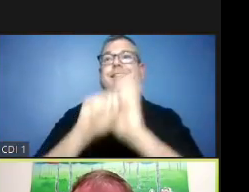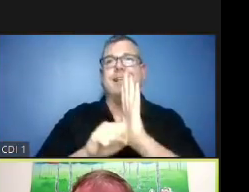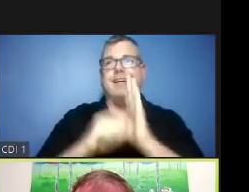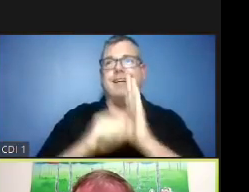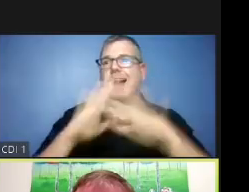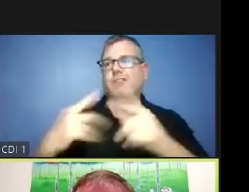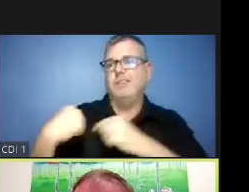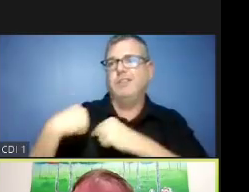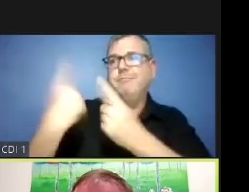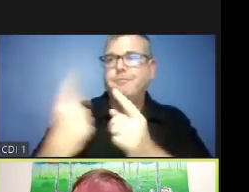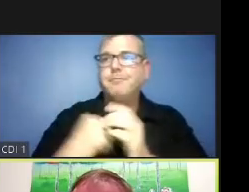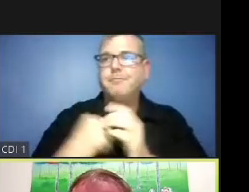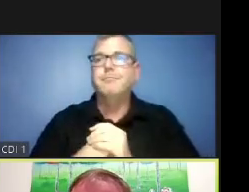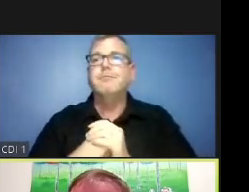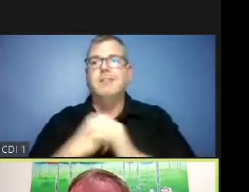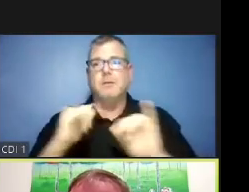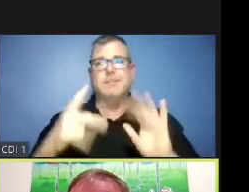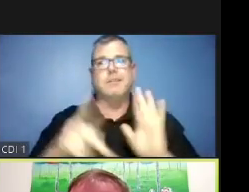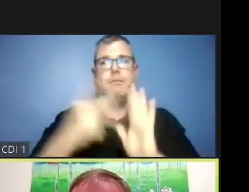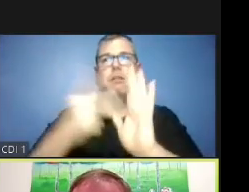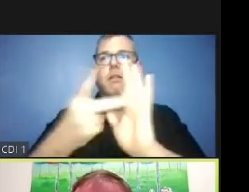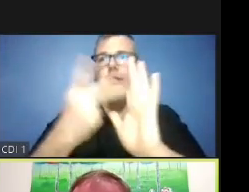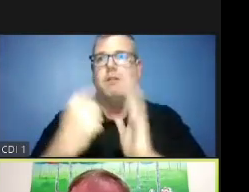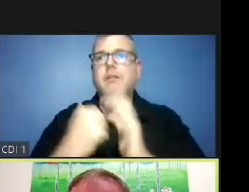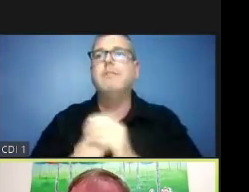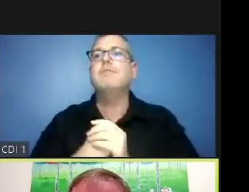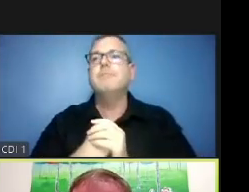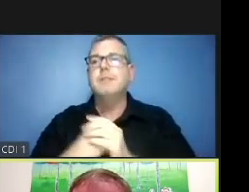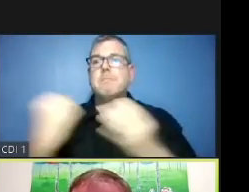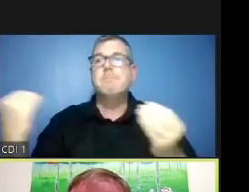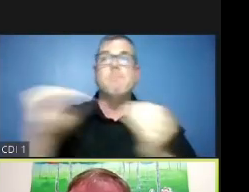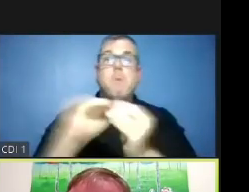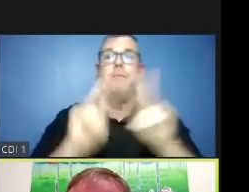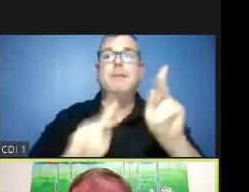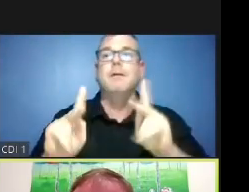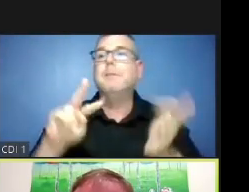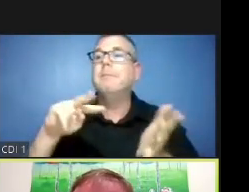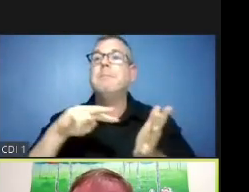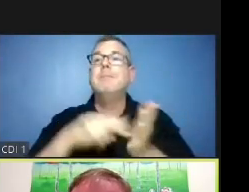we're confident that we're ascertaining cases where they're occurring. Next slide, please.